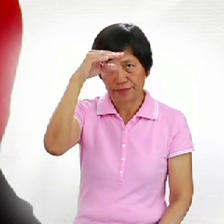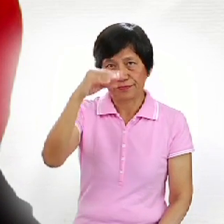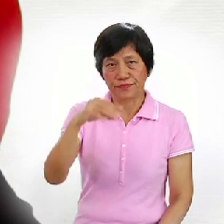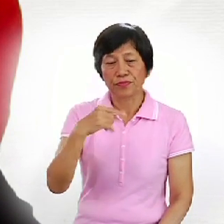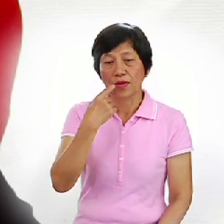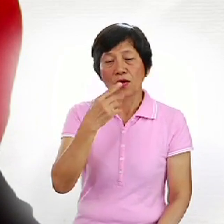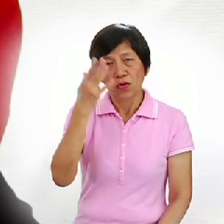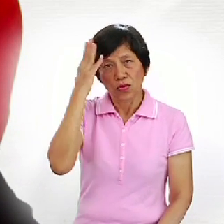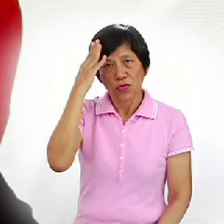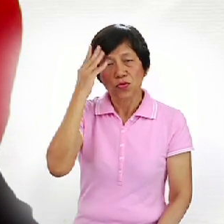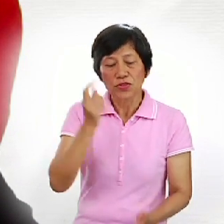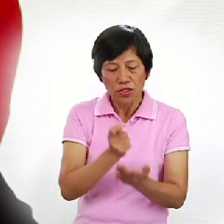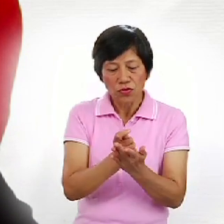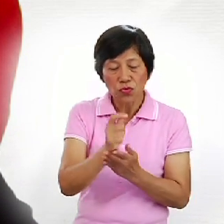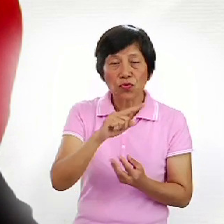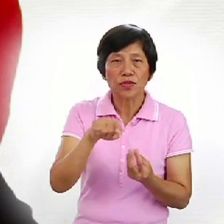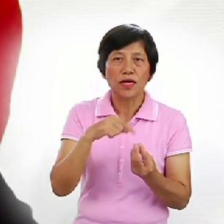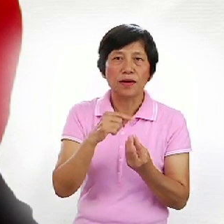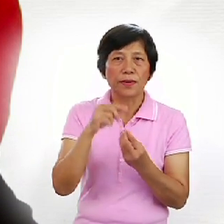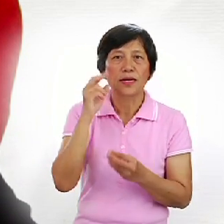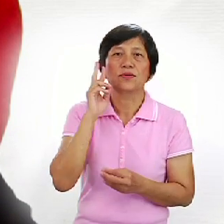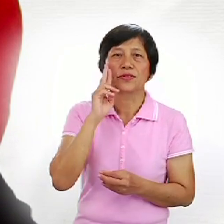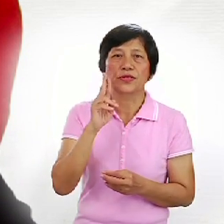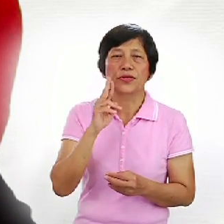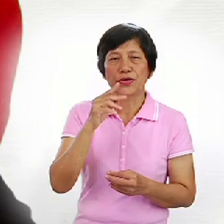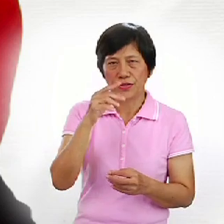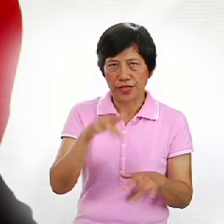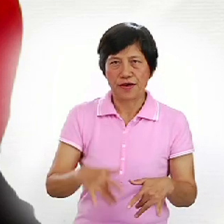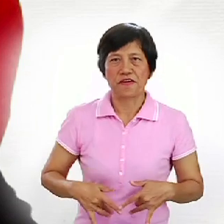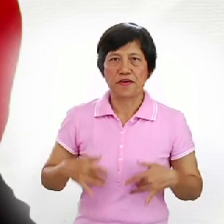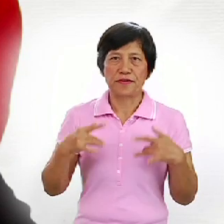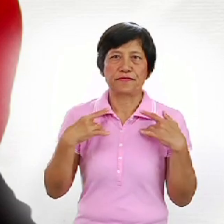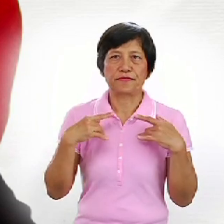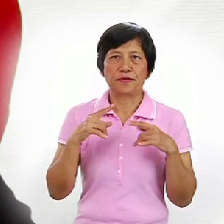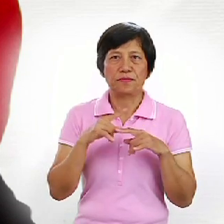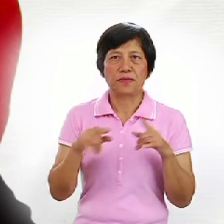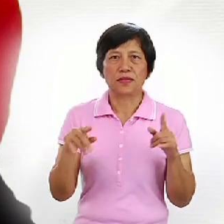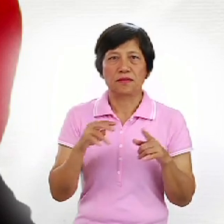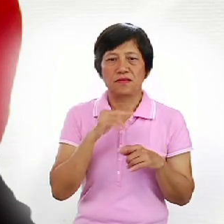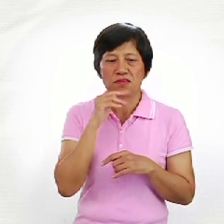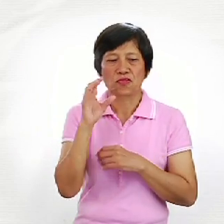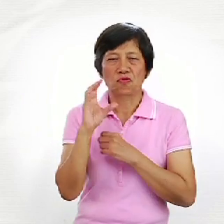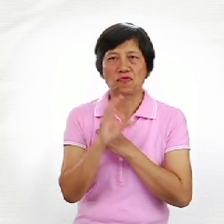about her life, but does not condemn her.